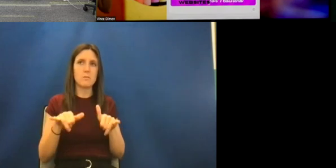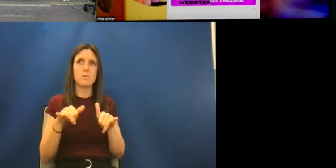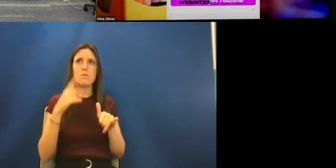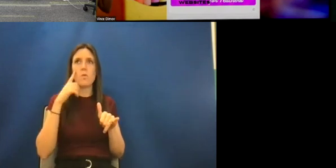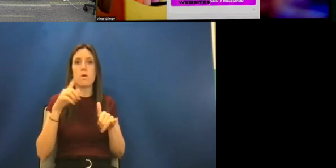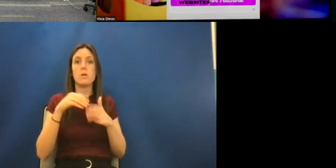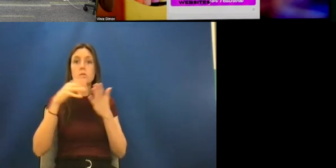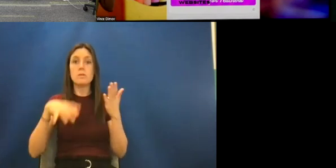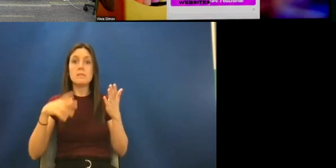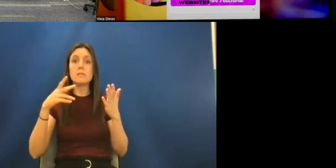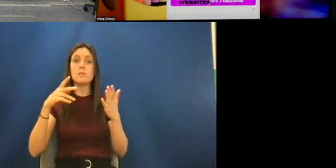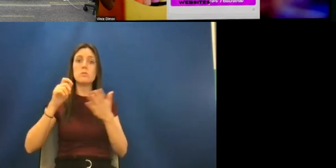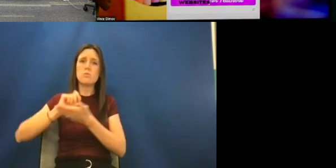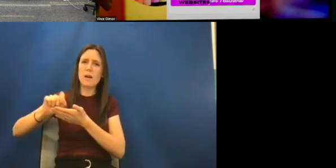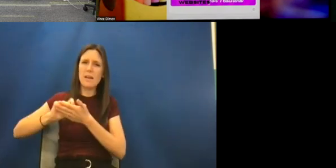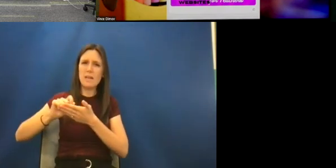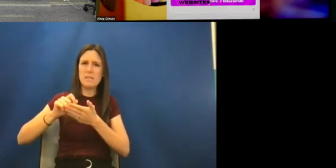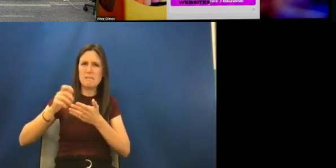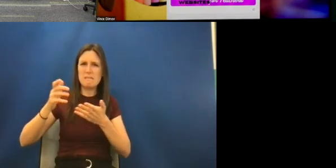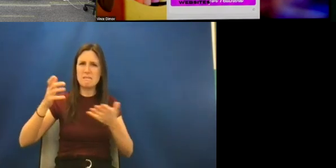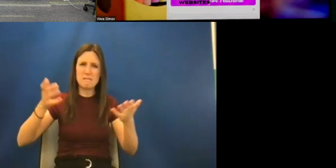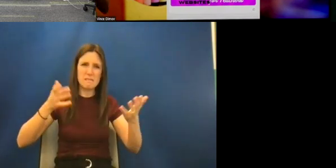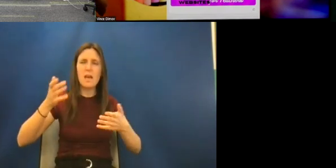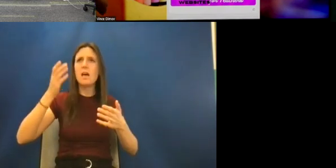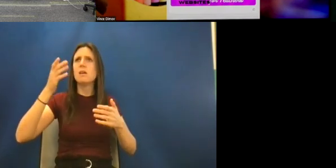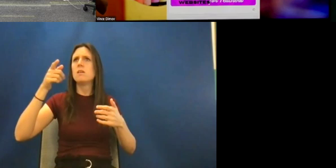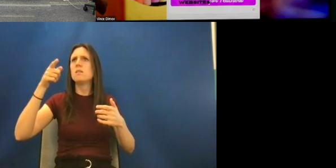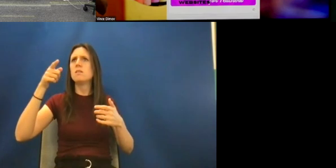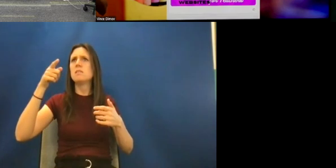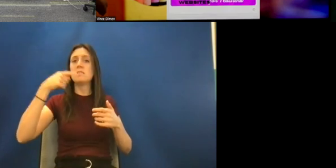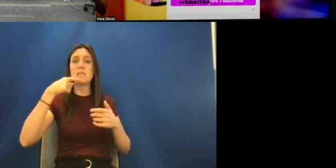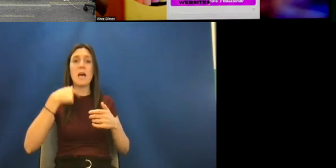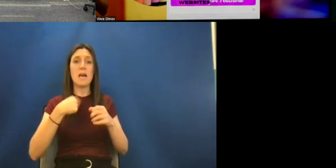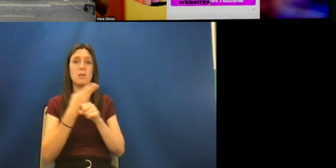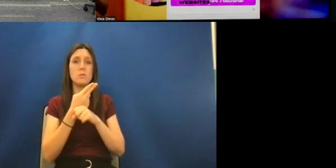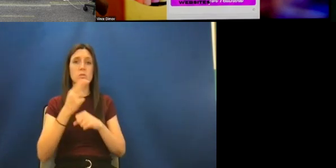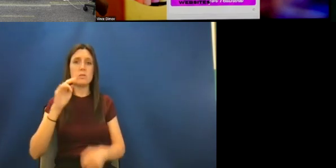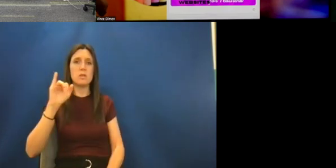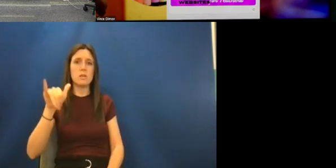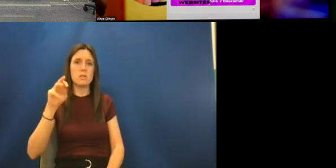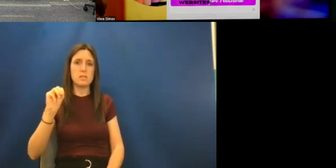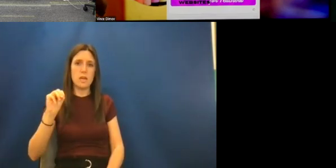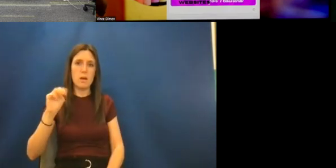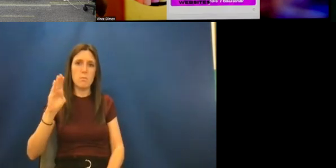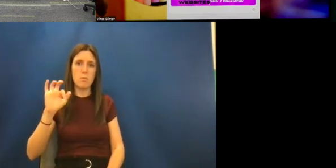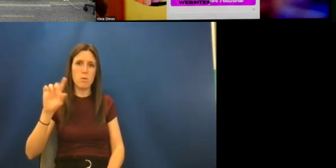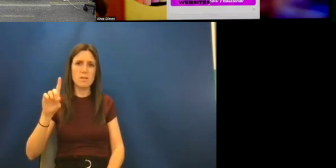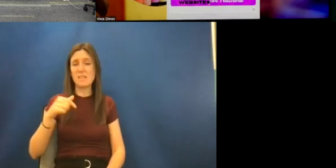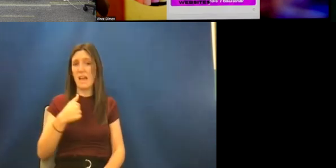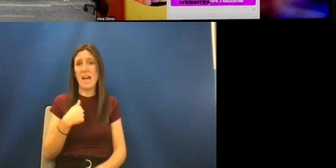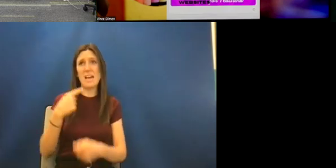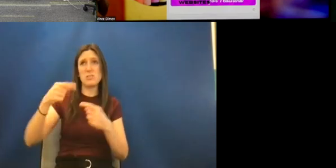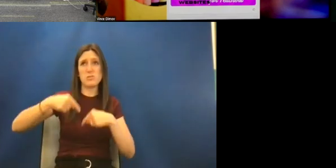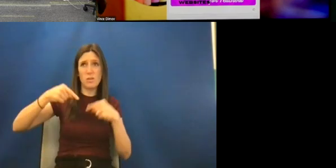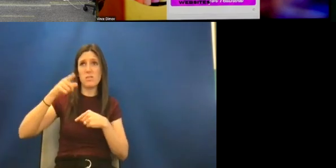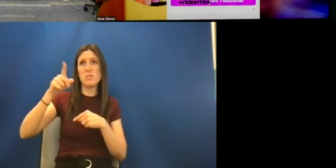and have me to be able to see it yet. I'm trying to figure that out. So if anyone knows how to do that, you have to show me that because I've tried it and I'm struggling with